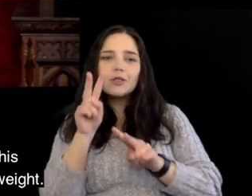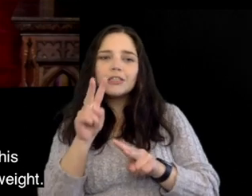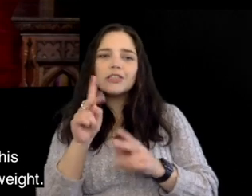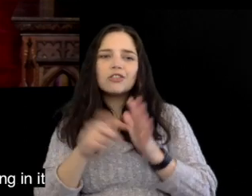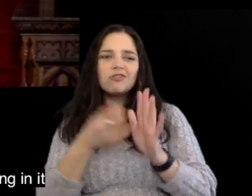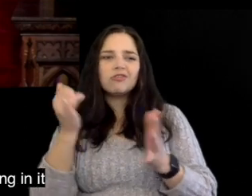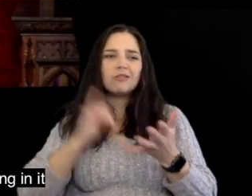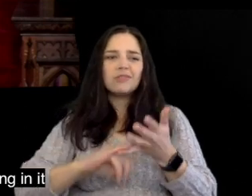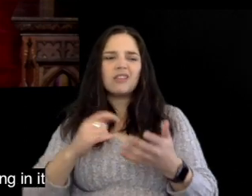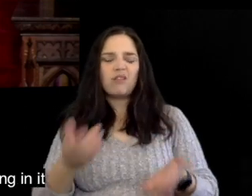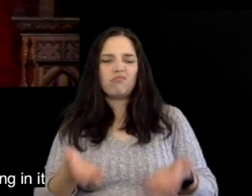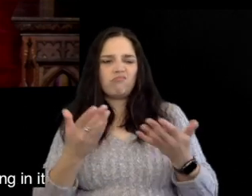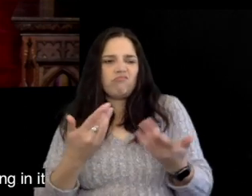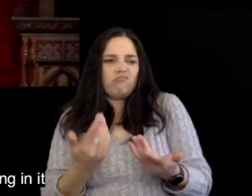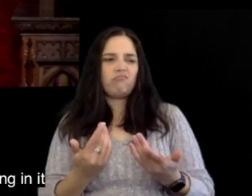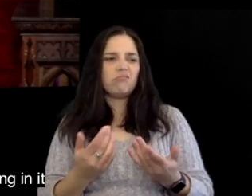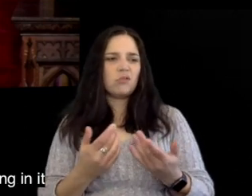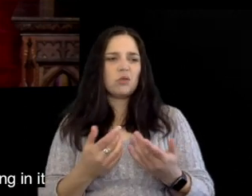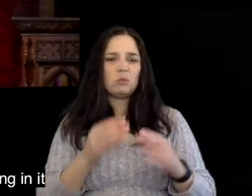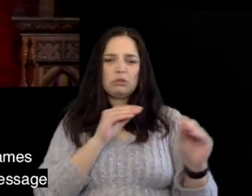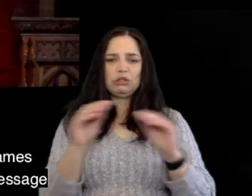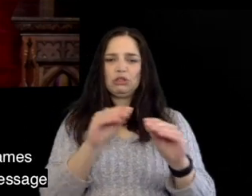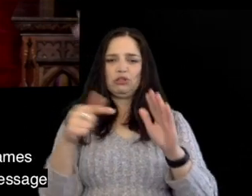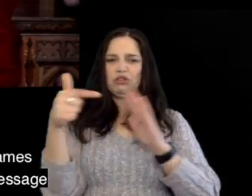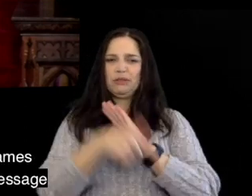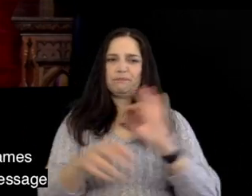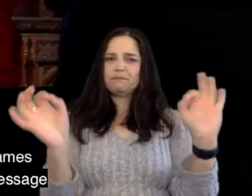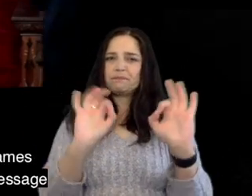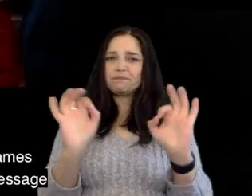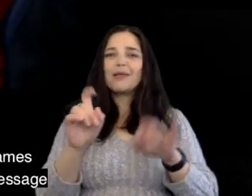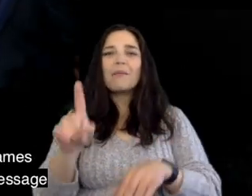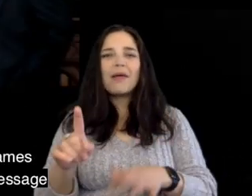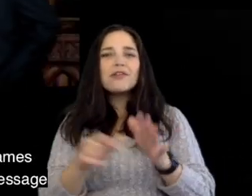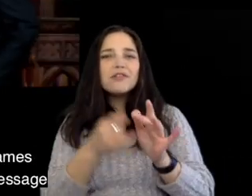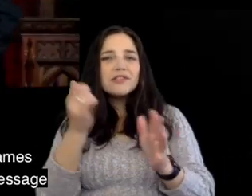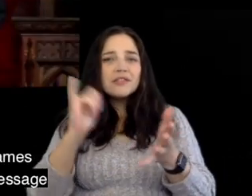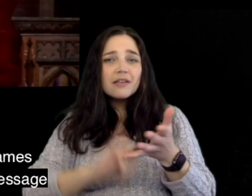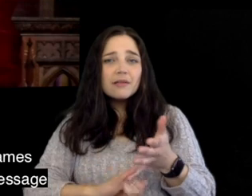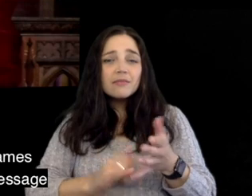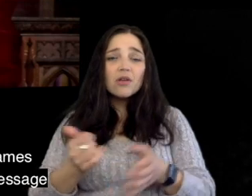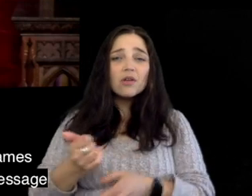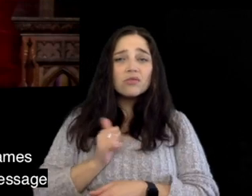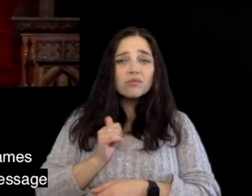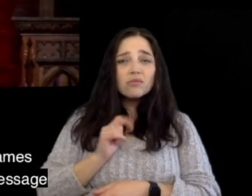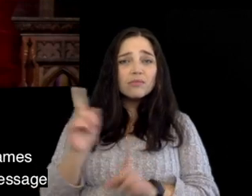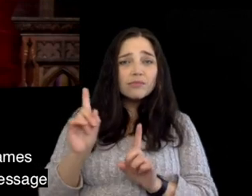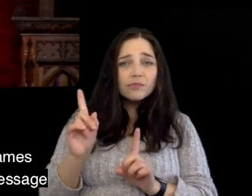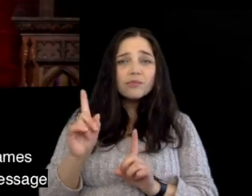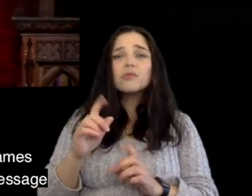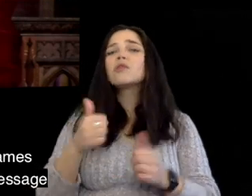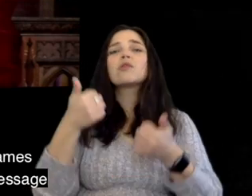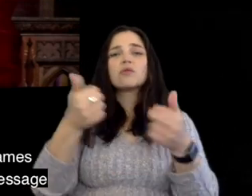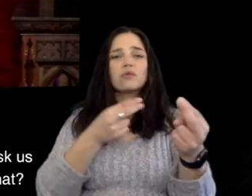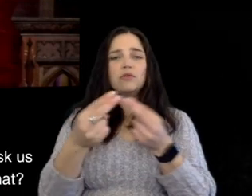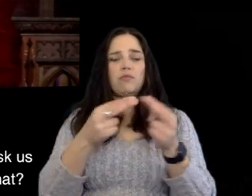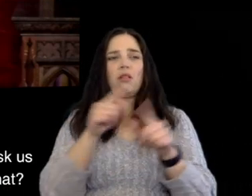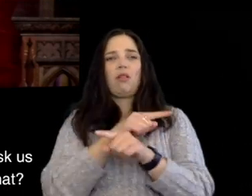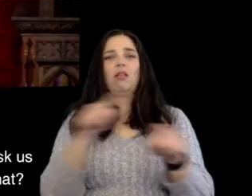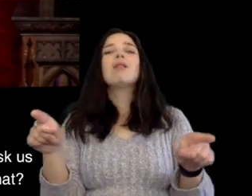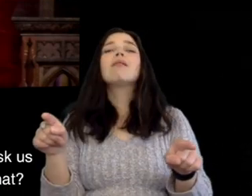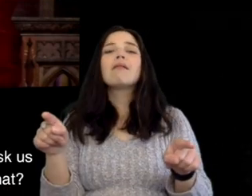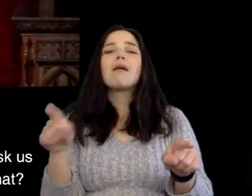oh, this book seems a bit lightweight. It's not got deep teaching in it. But that's because James assumes the gospel